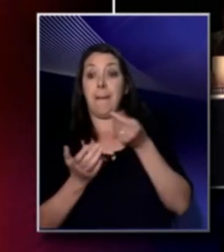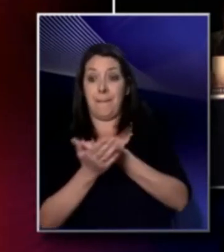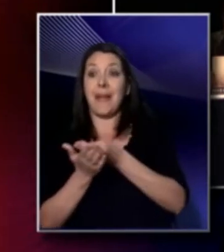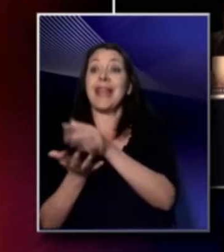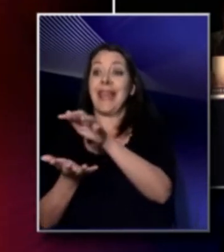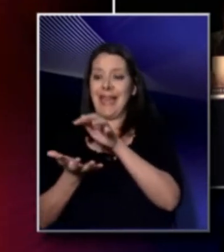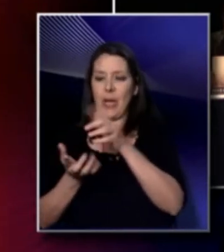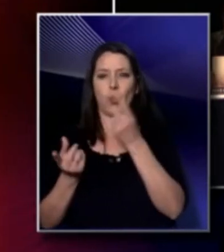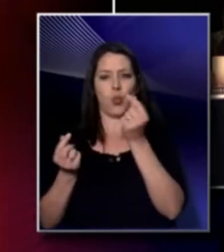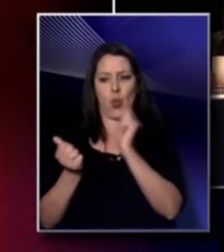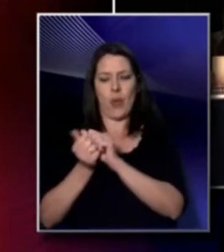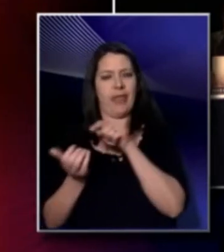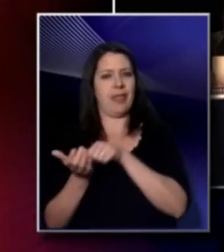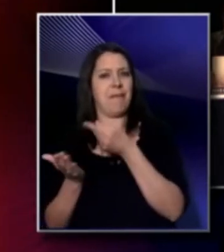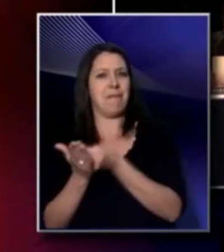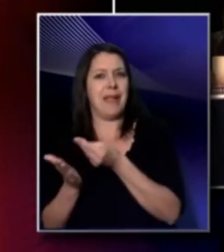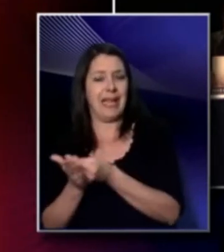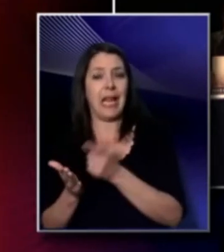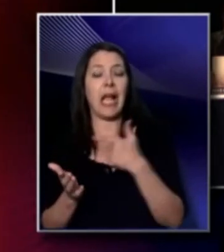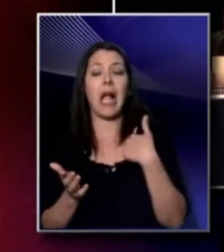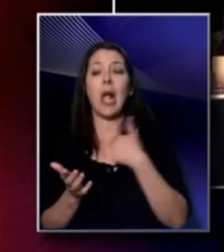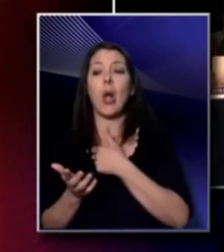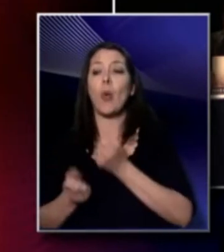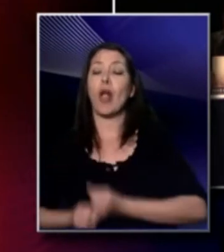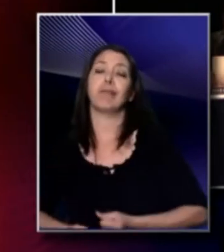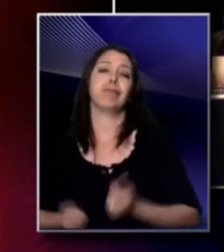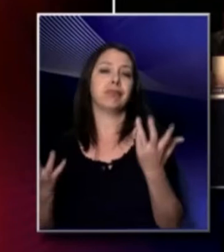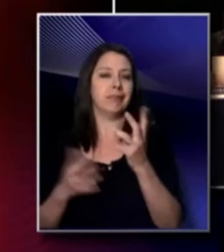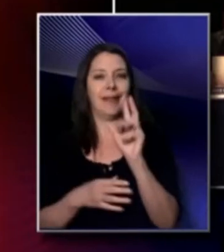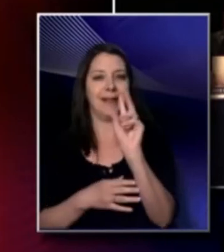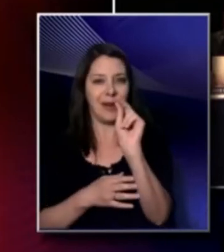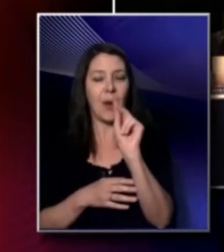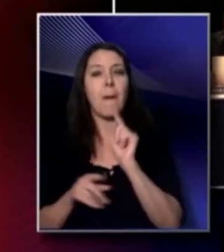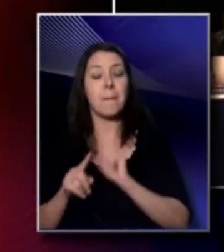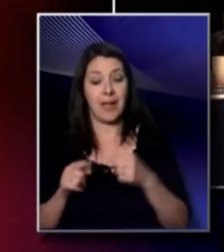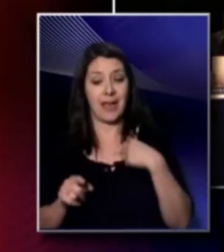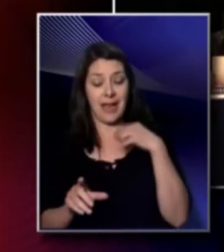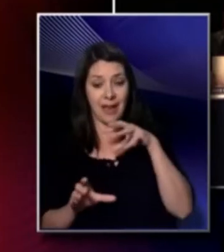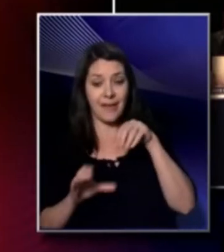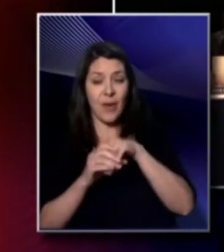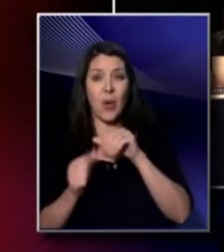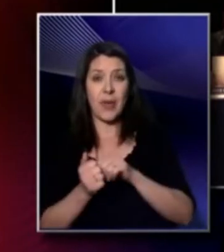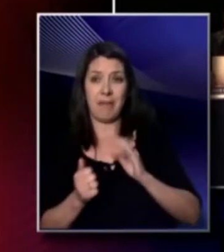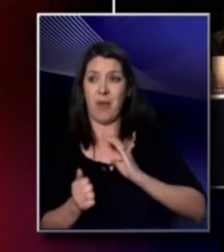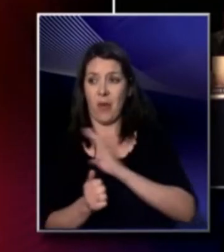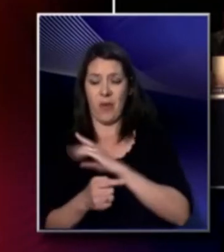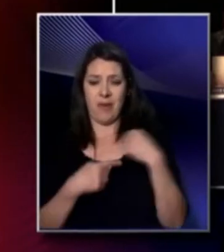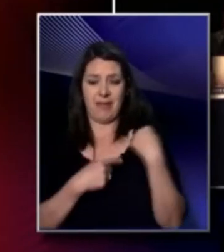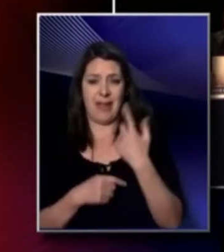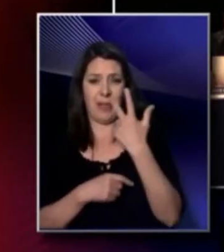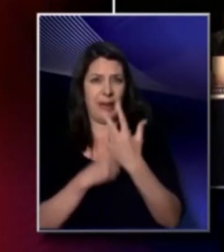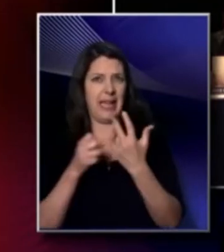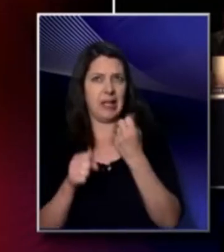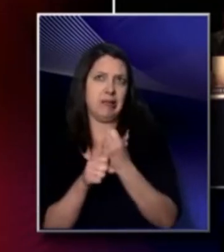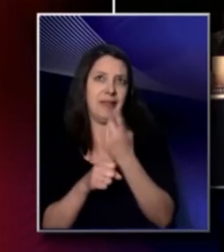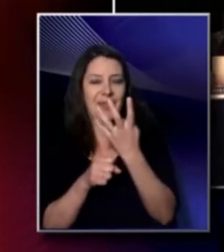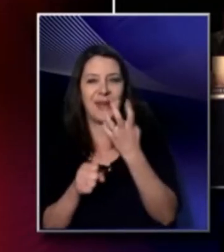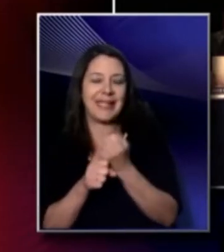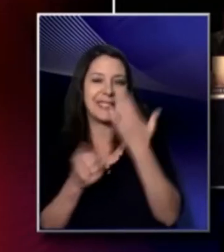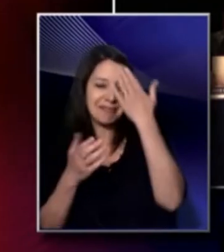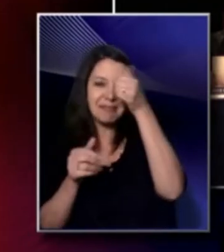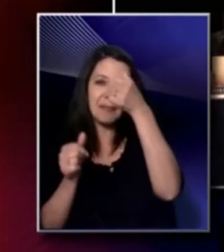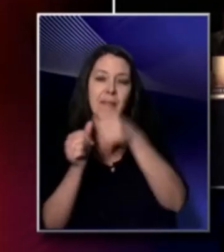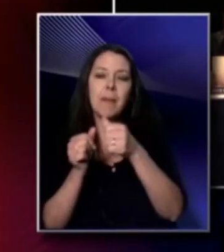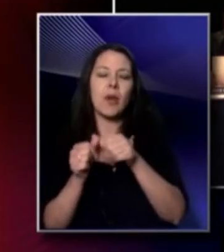it's misspent, but I can tell you as a person who's been on the board for over 3 or 4 years, I can't even remember now, I can't tell